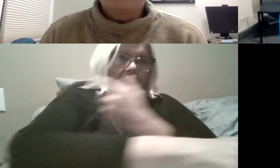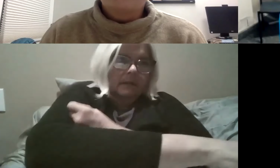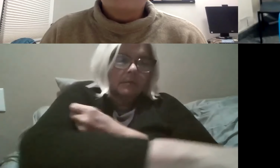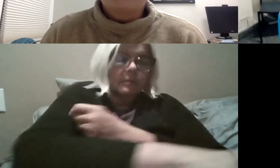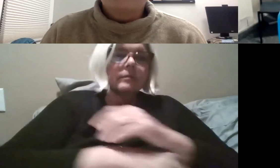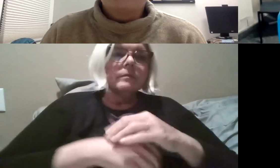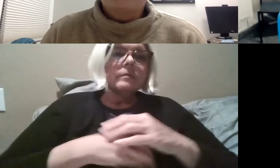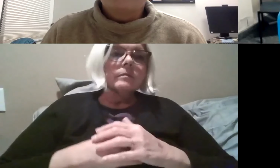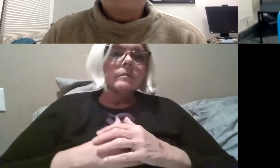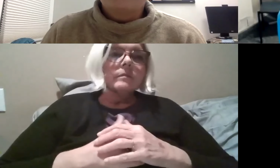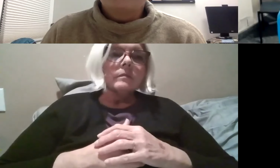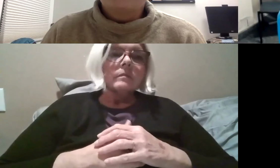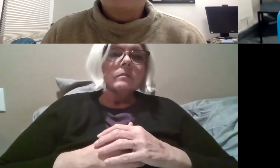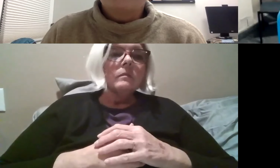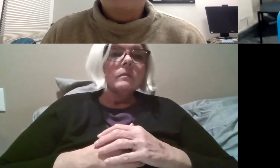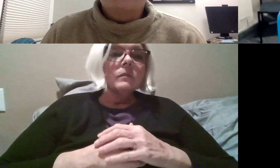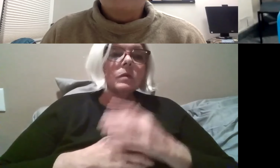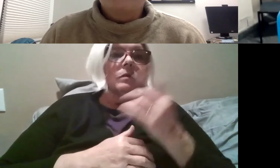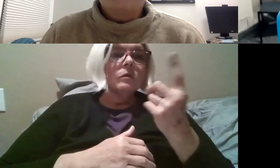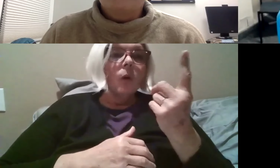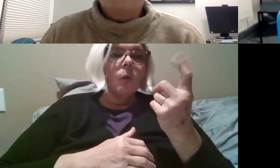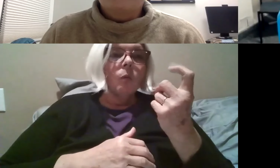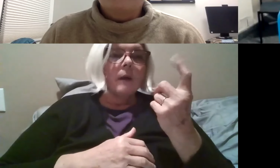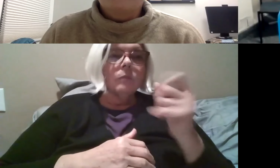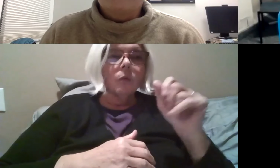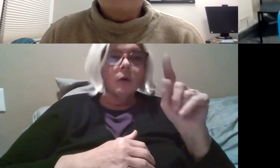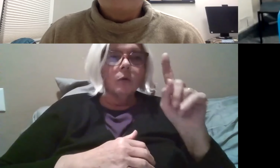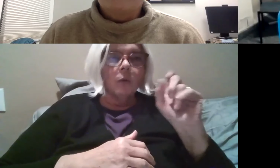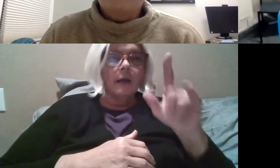to this, which is, what are the risks of